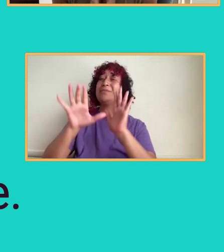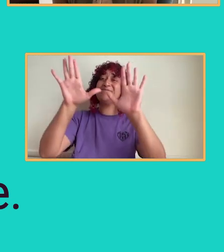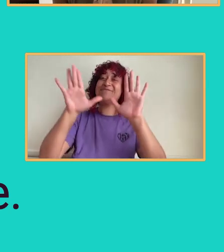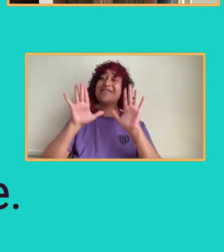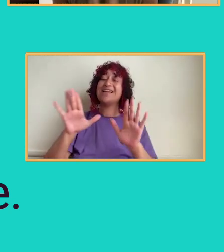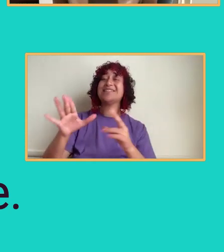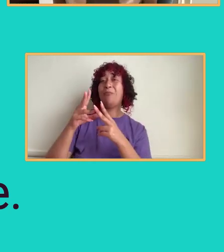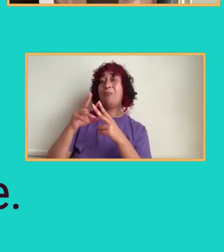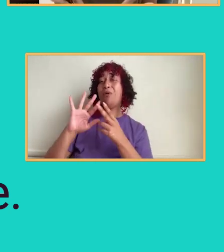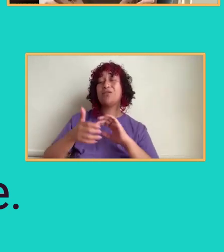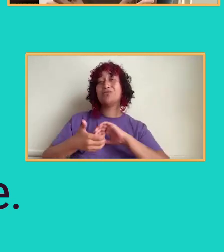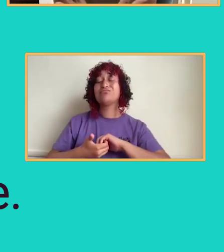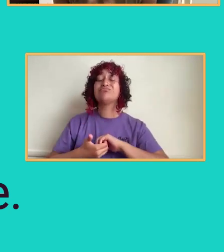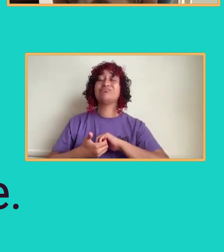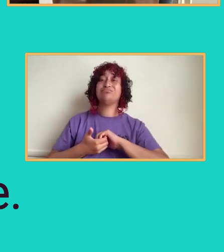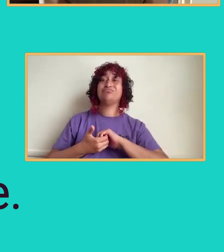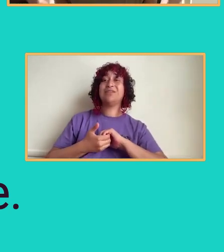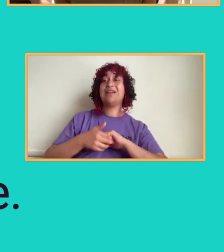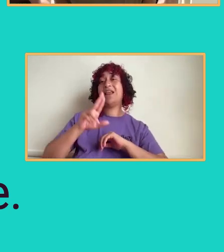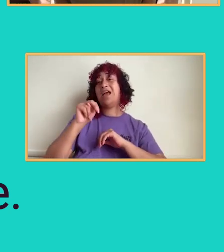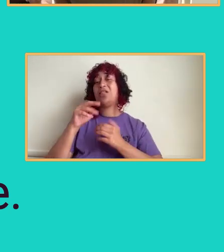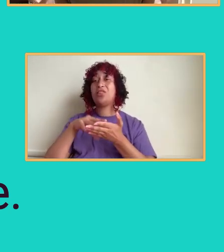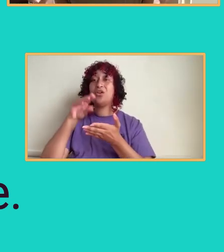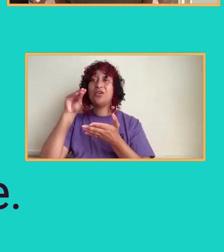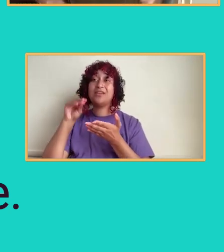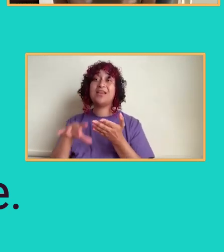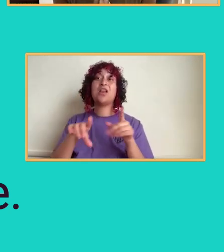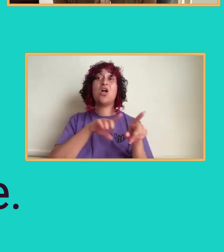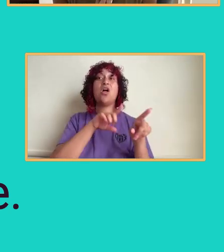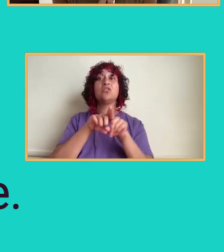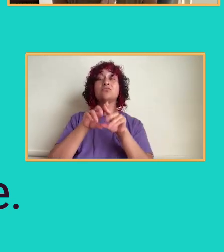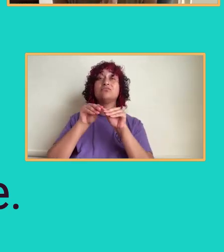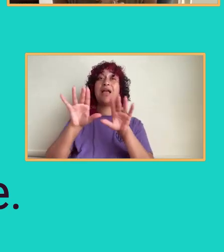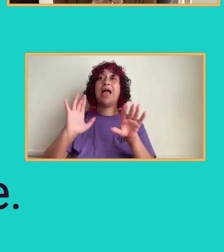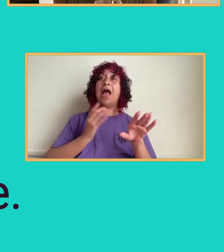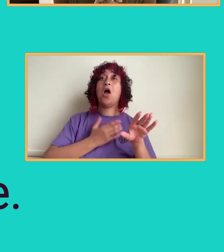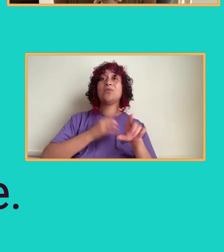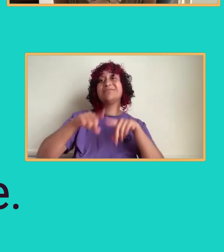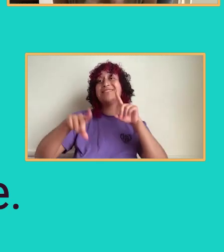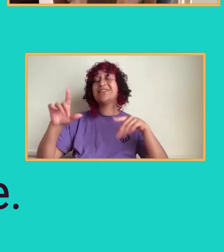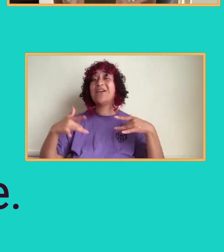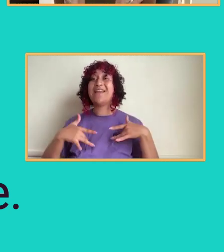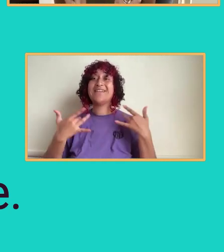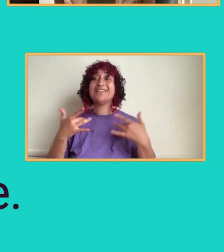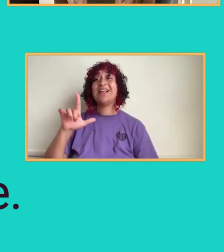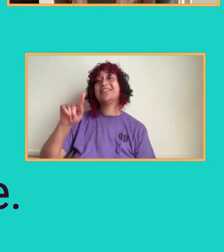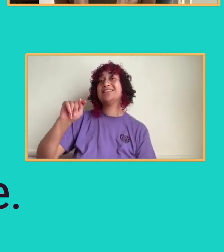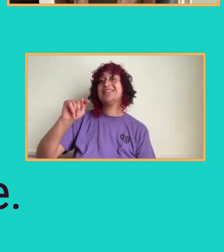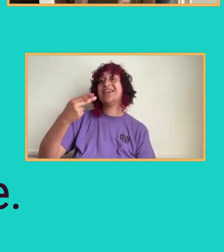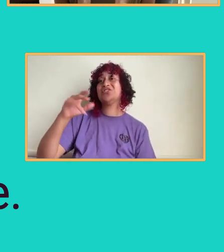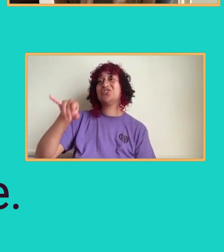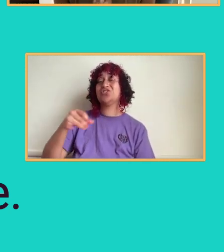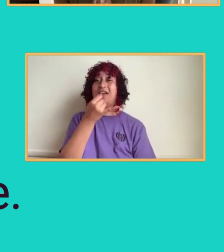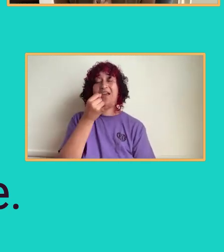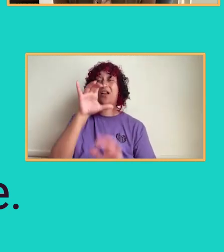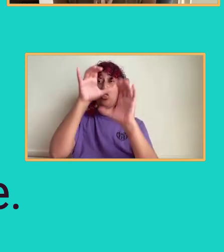is in Unlearning, as well as across all of our endeavors at LTHJ Global. If you are looking